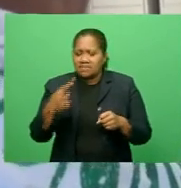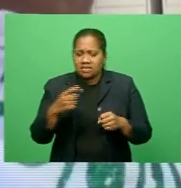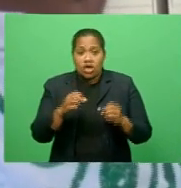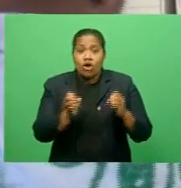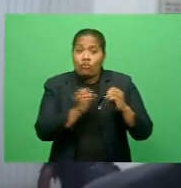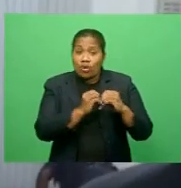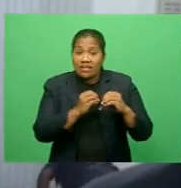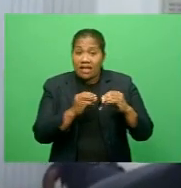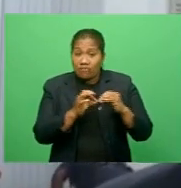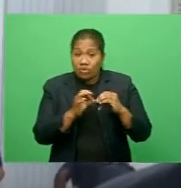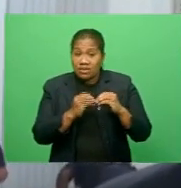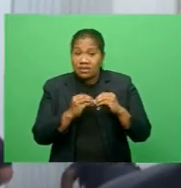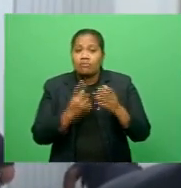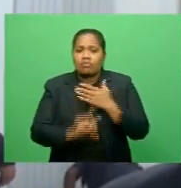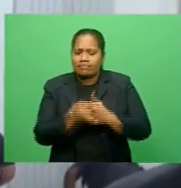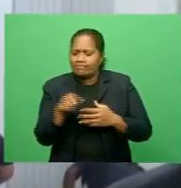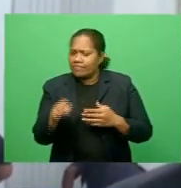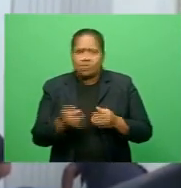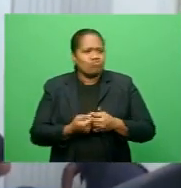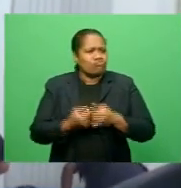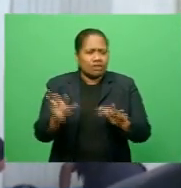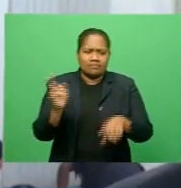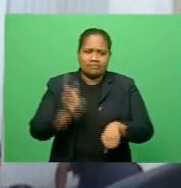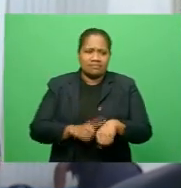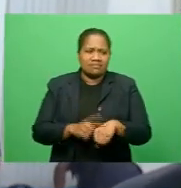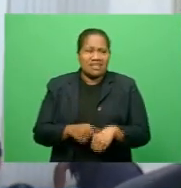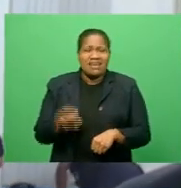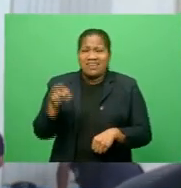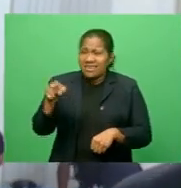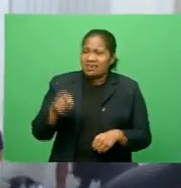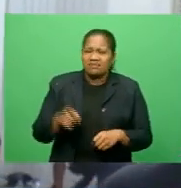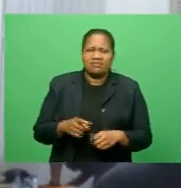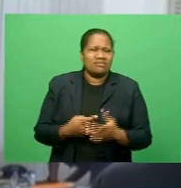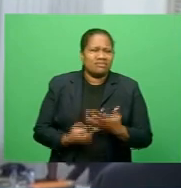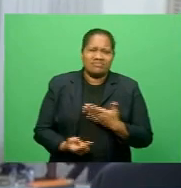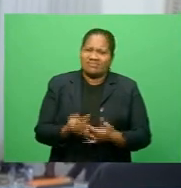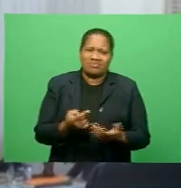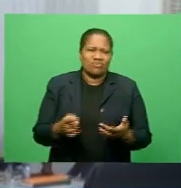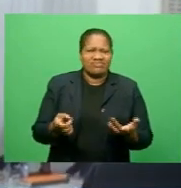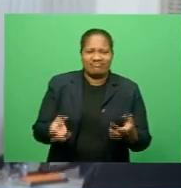his time. That will come to nothing. That will come to nothing.